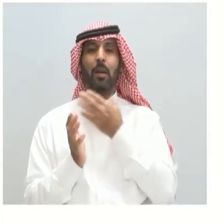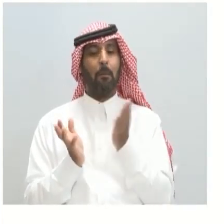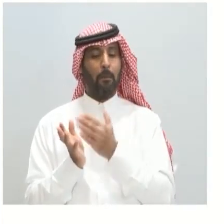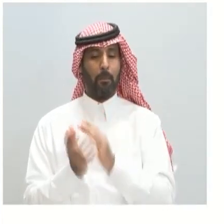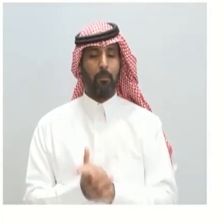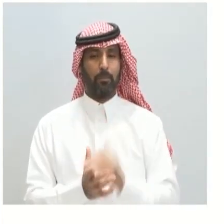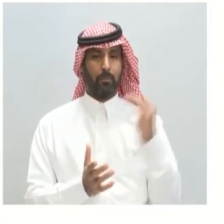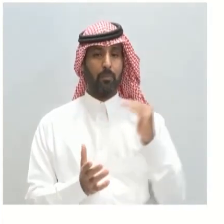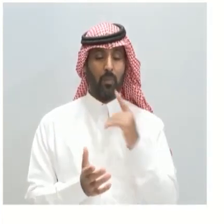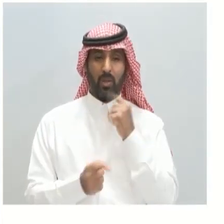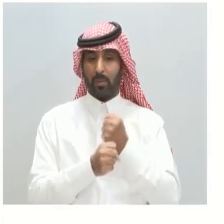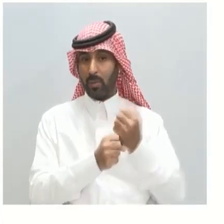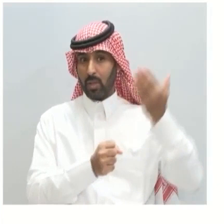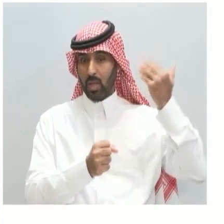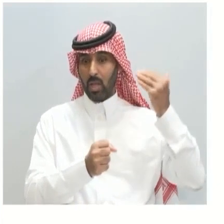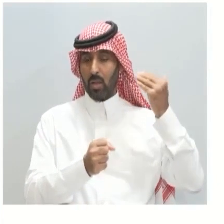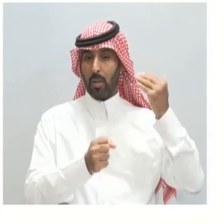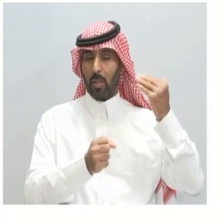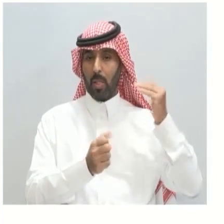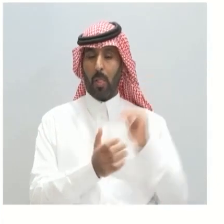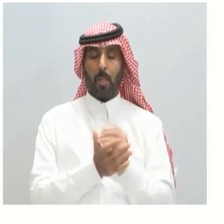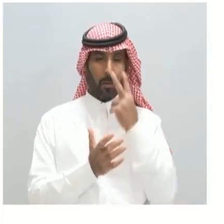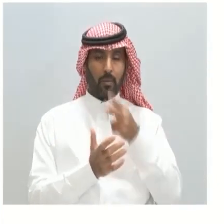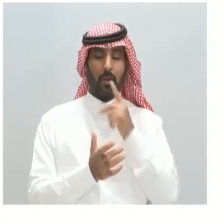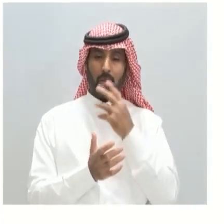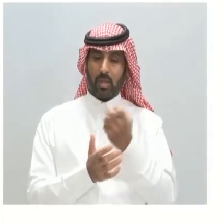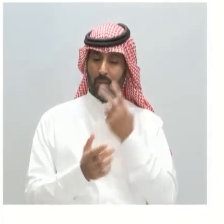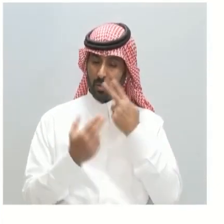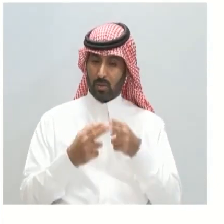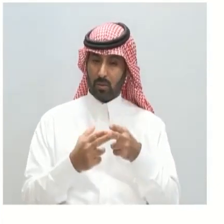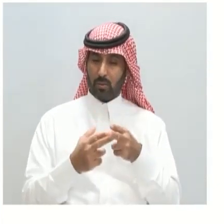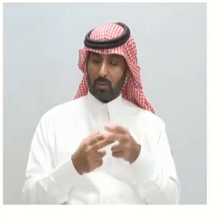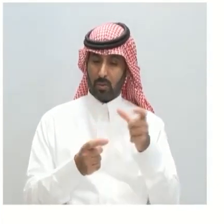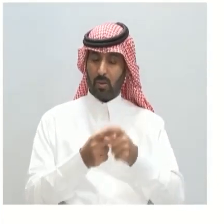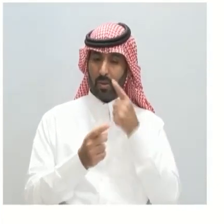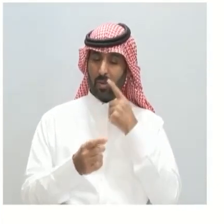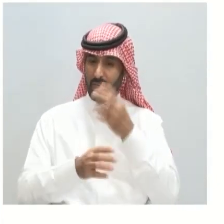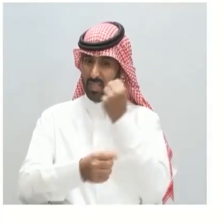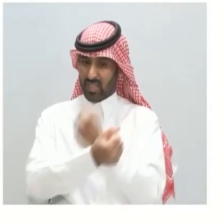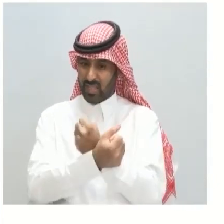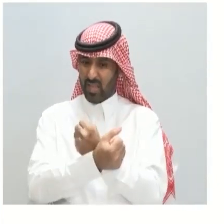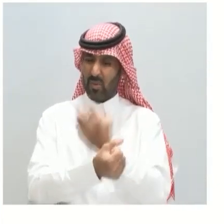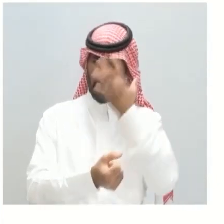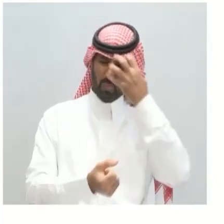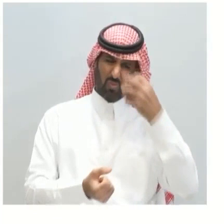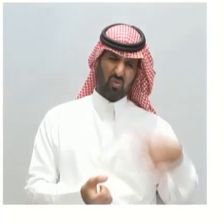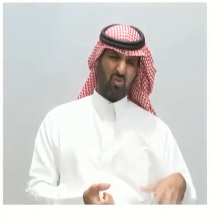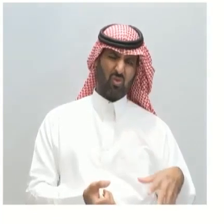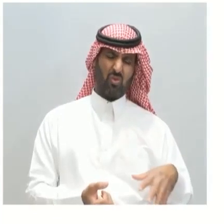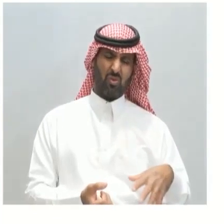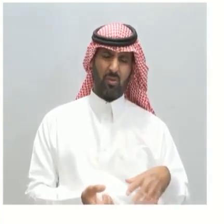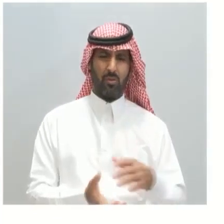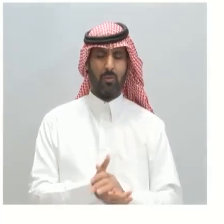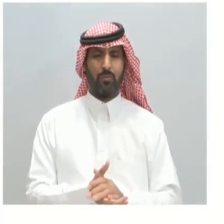on. About the past participle here, you can say get acquainted, arrested, bored. You say, I'm getting